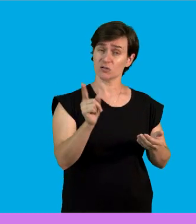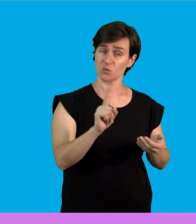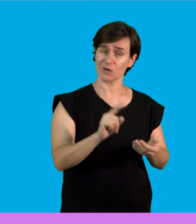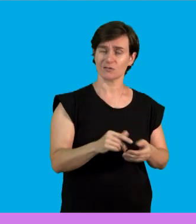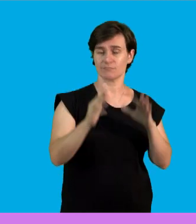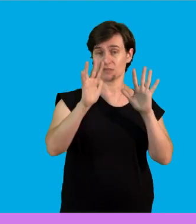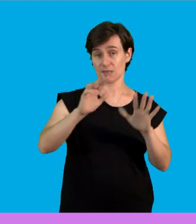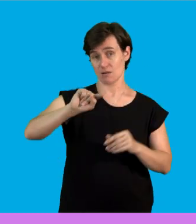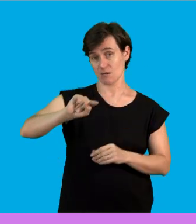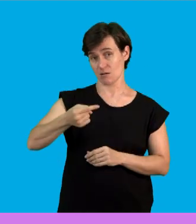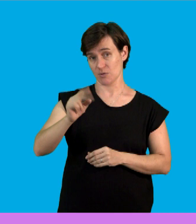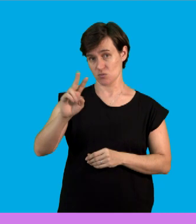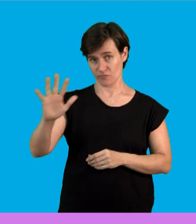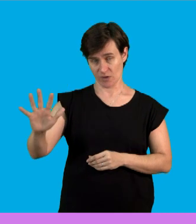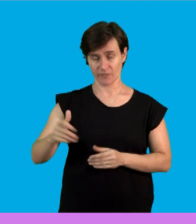it is